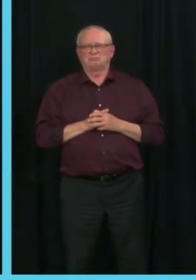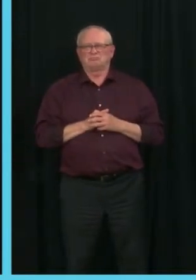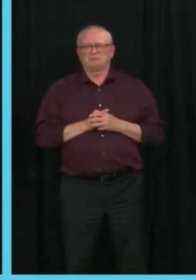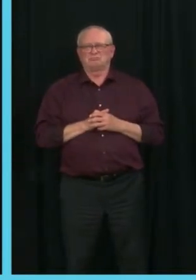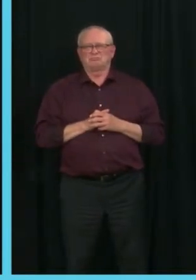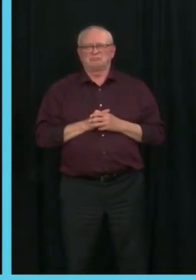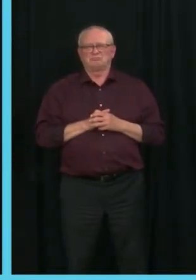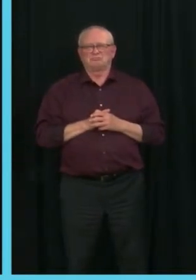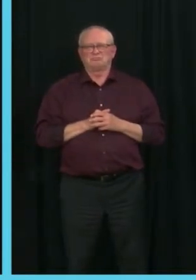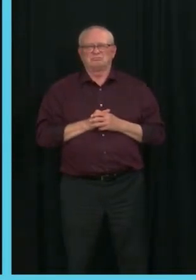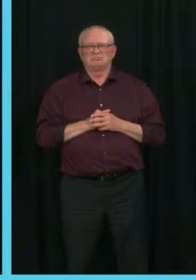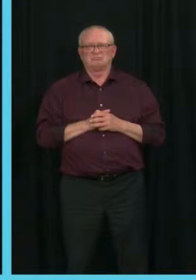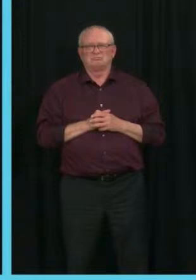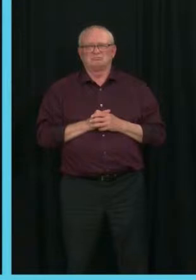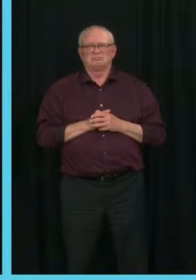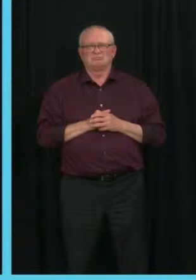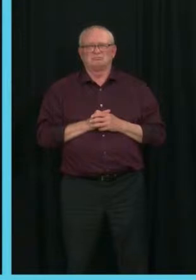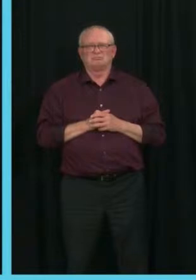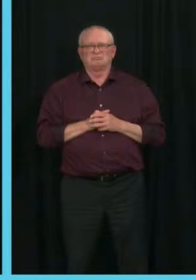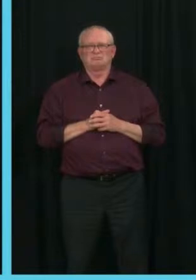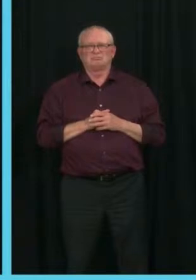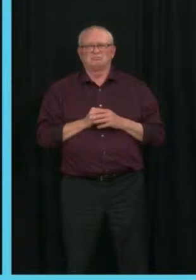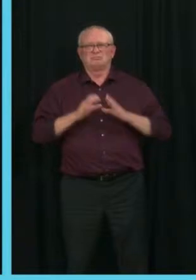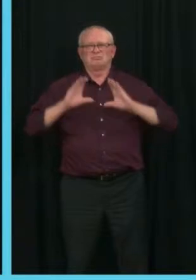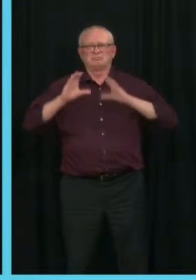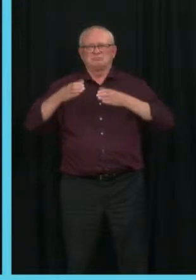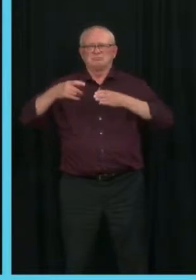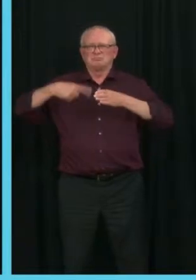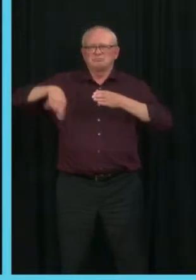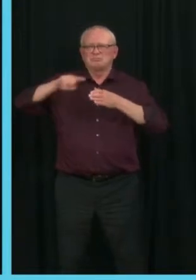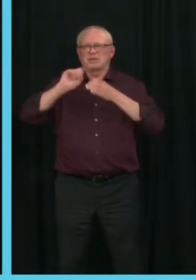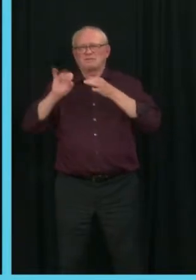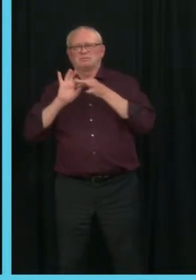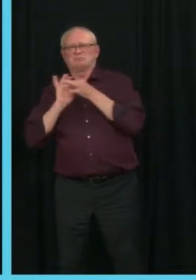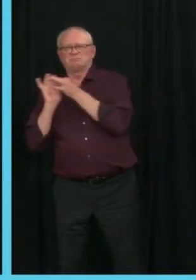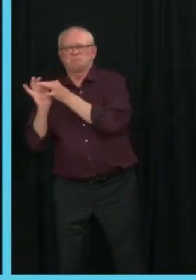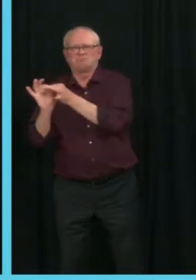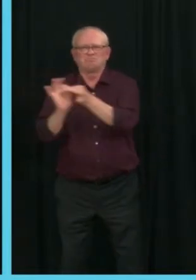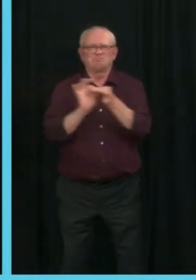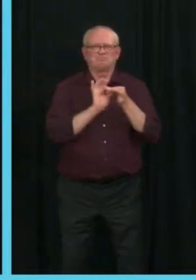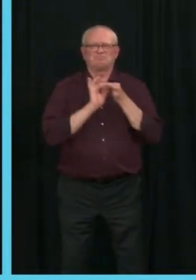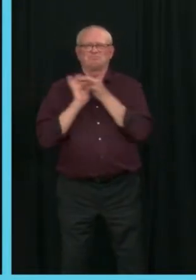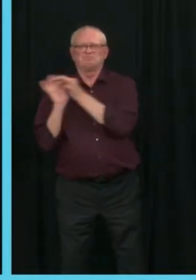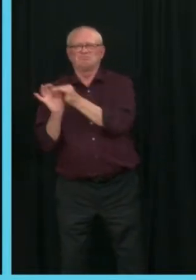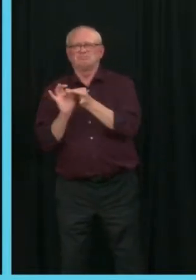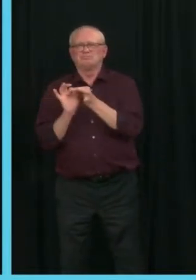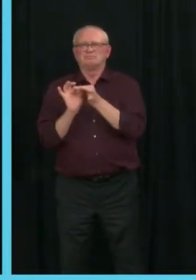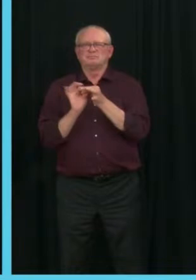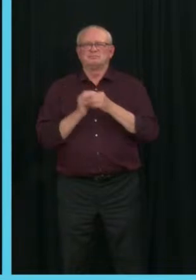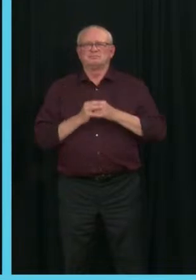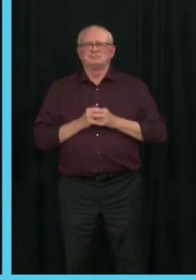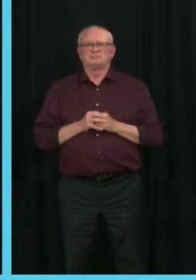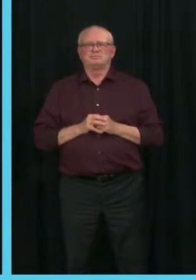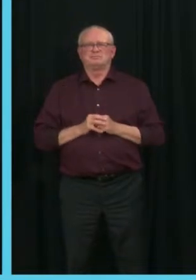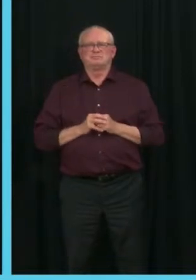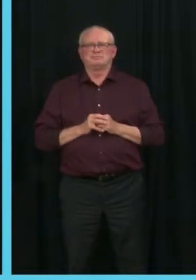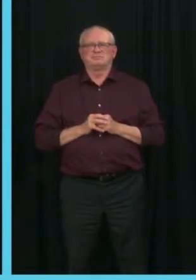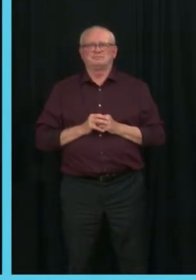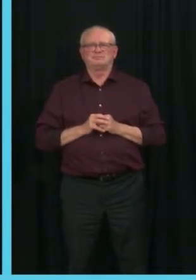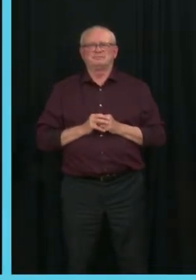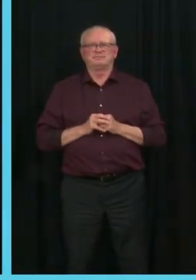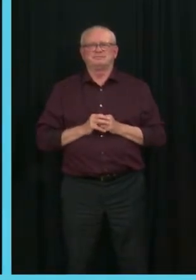for caucus unity and discipline. So we are now very close to moving